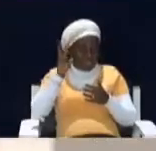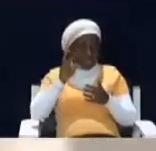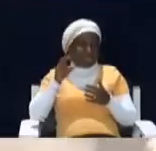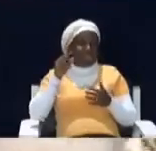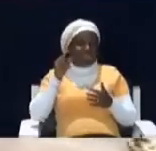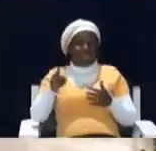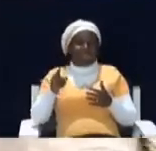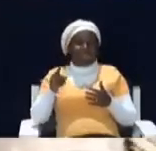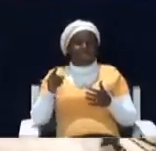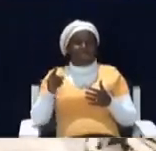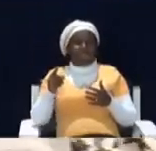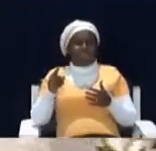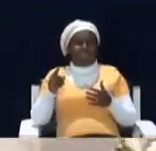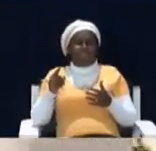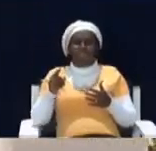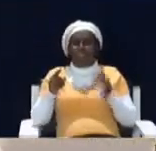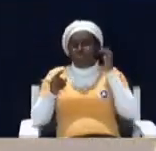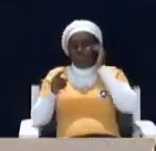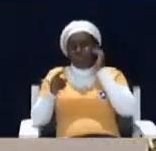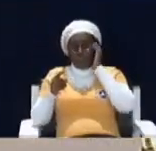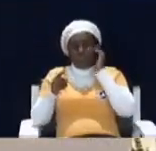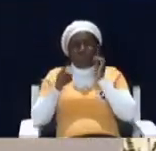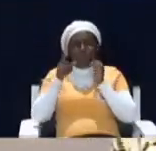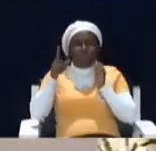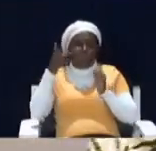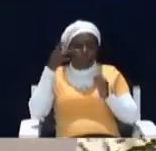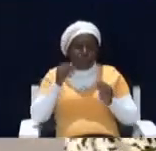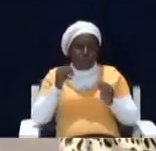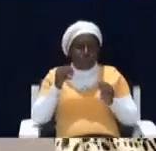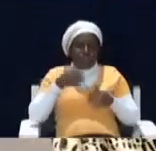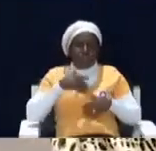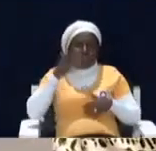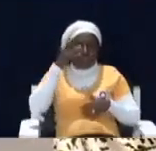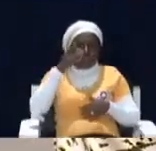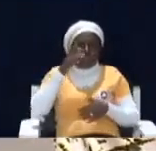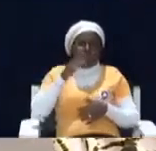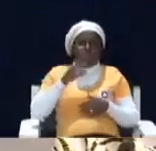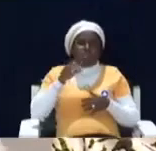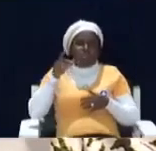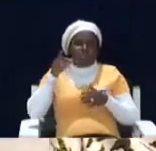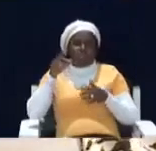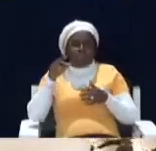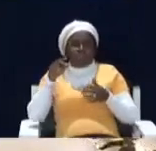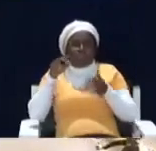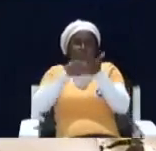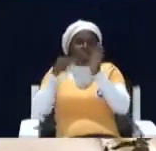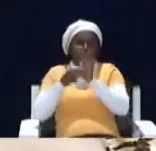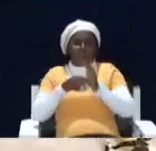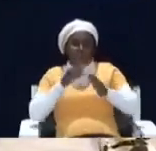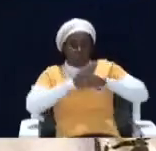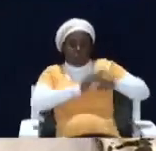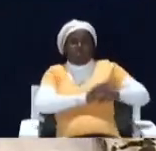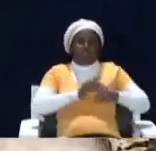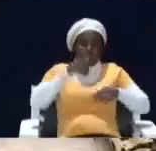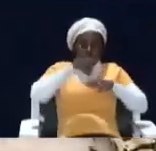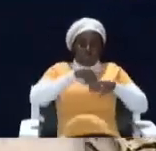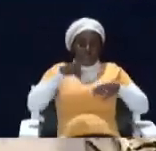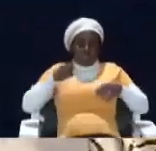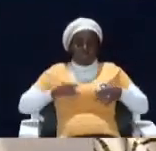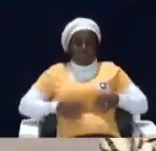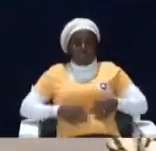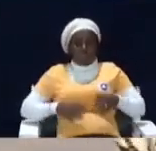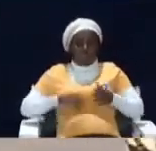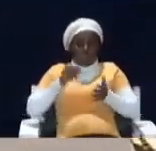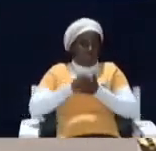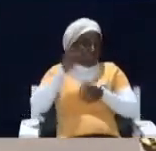I was diagnosed with endometriosis. And endometriosis will cause infertility. Then at a point, a